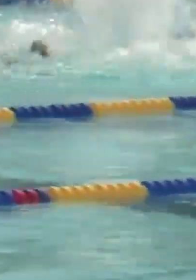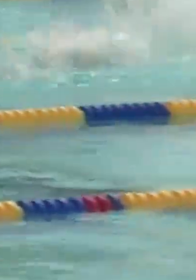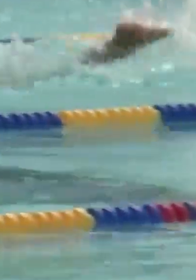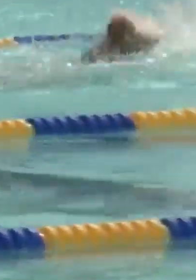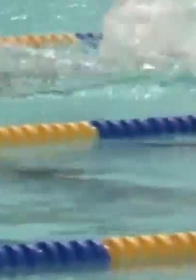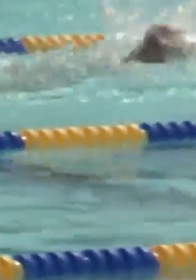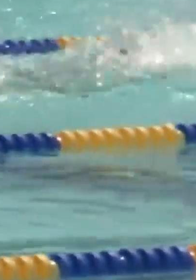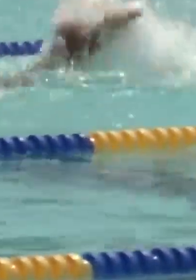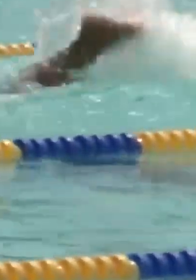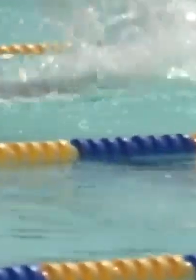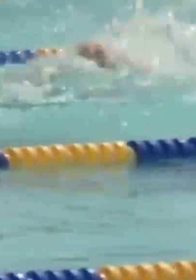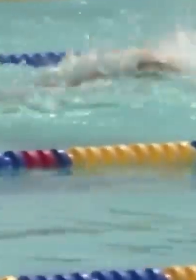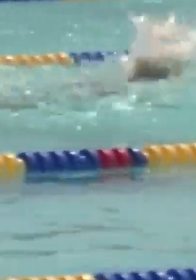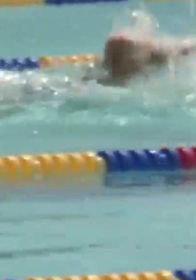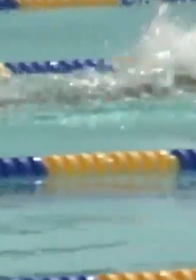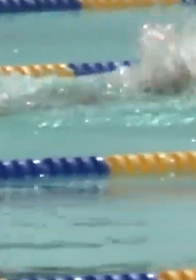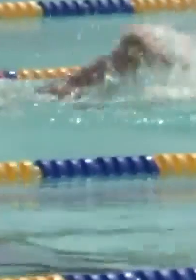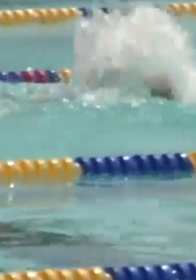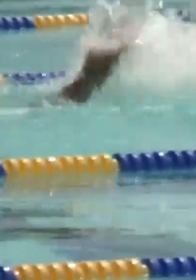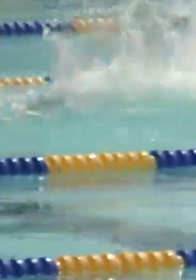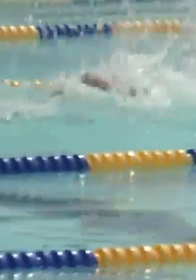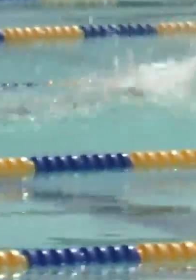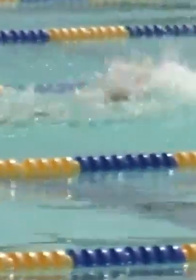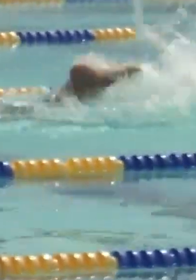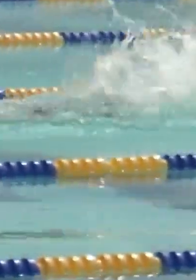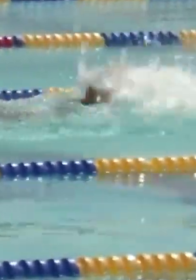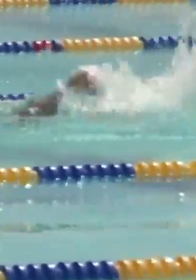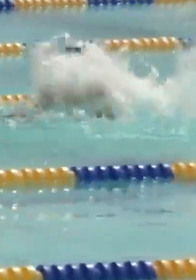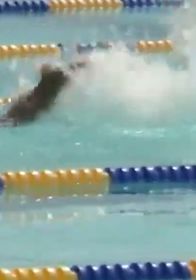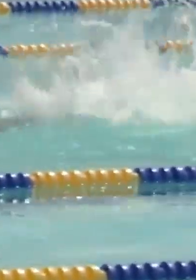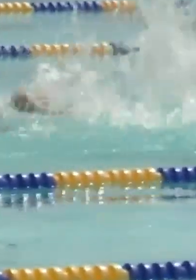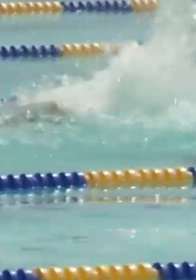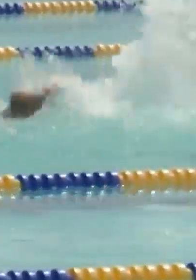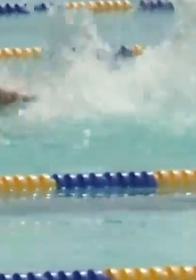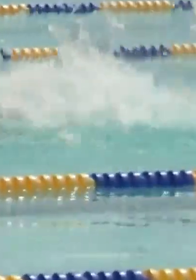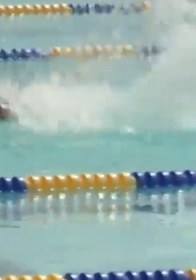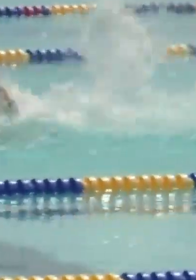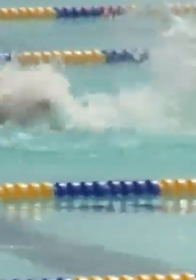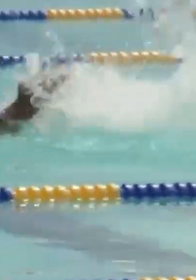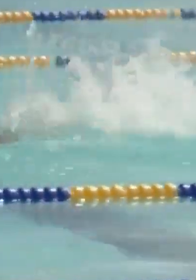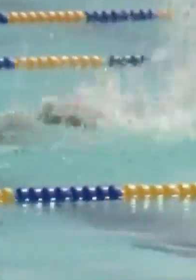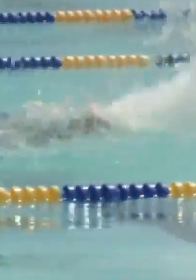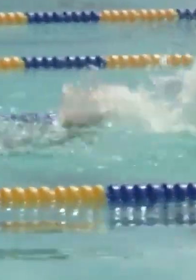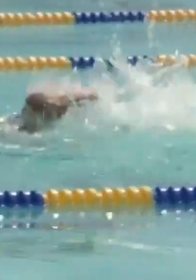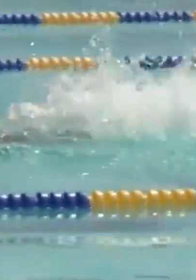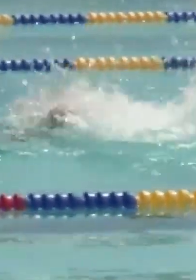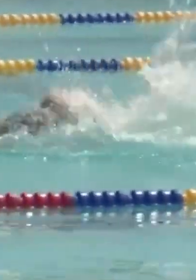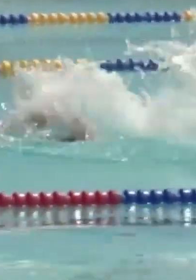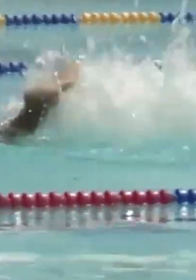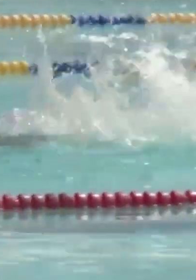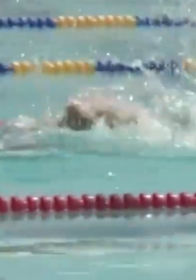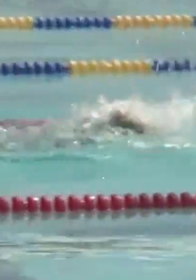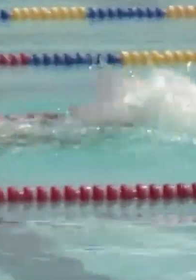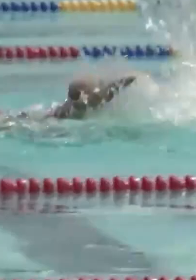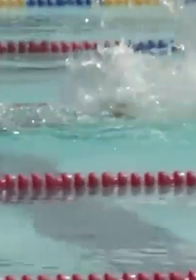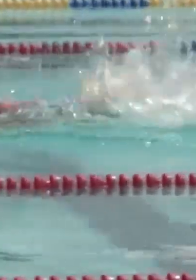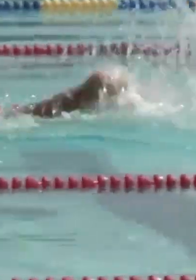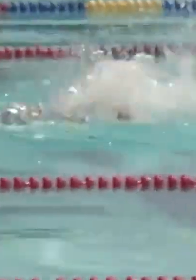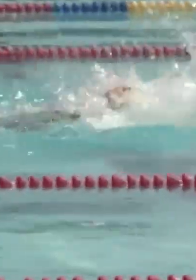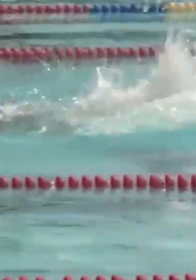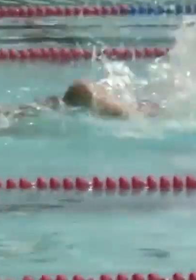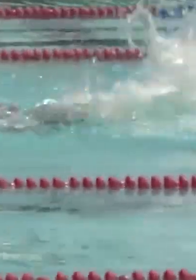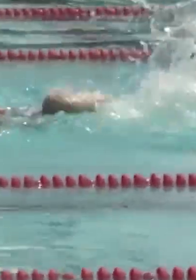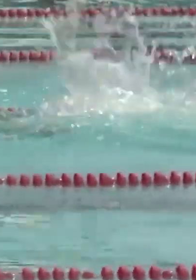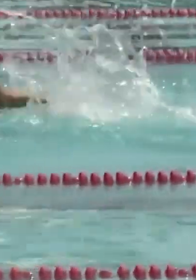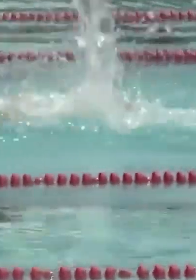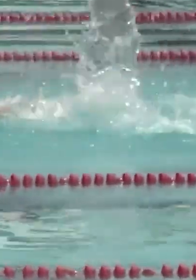thanks to Araya Cobbin-Austin. She's cutting her way through the waters to victory in 36.58 seconds before Janaya